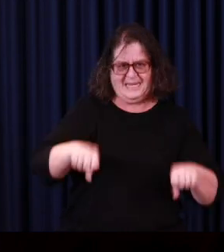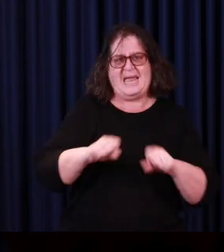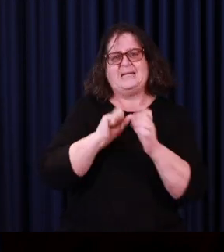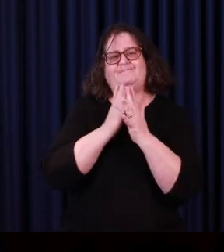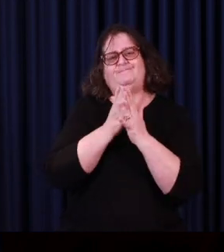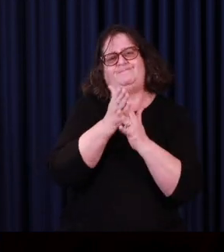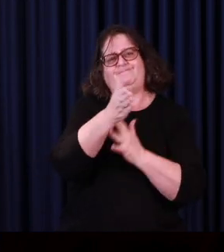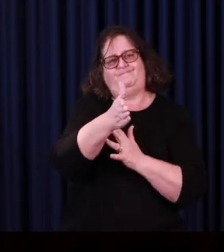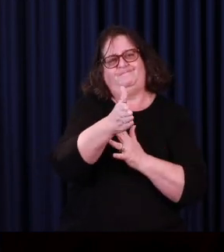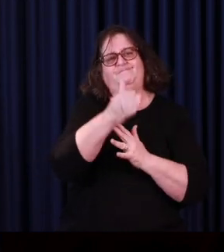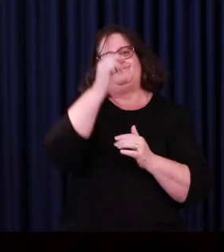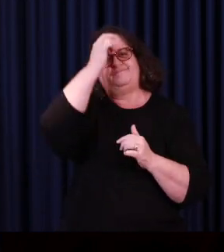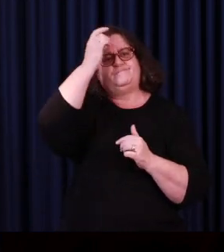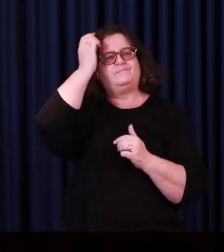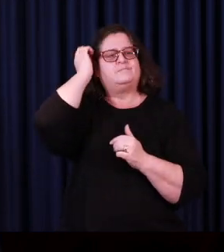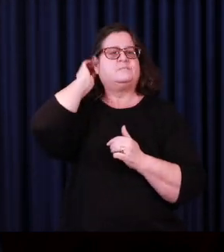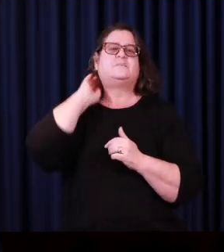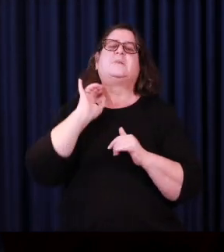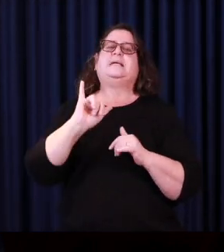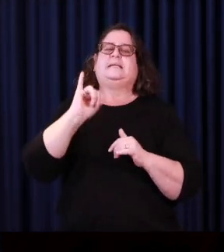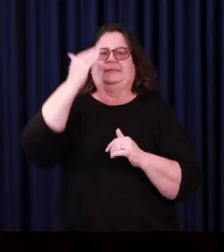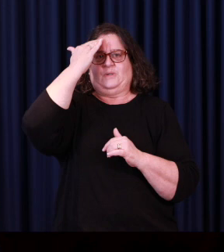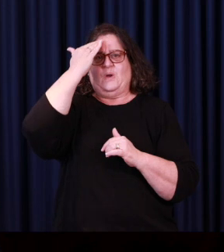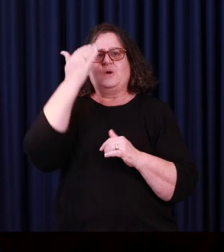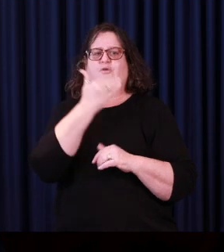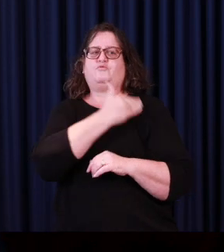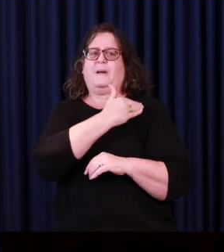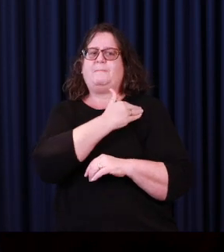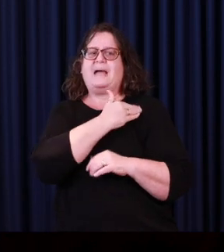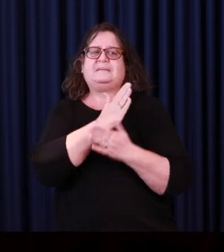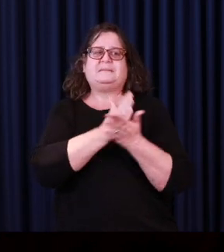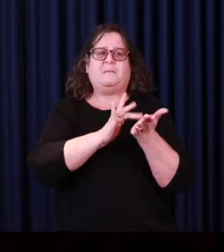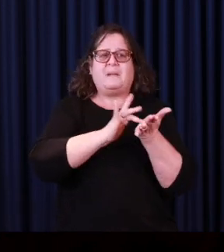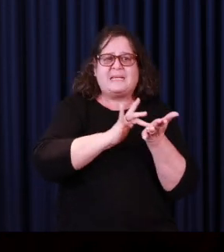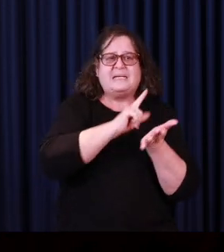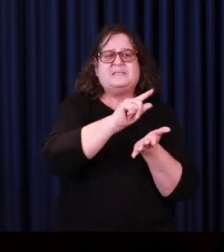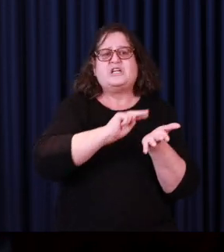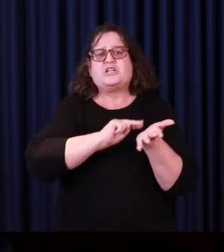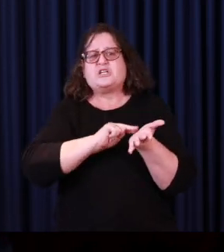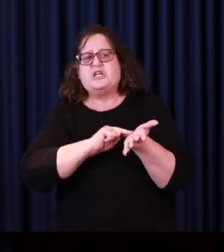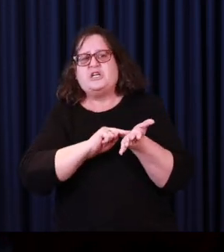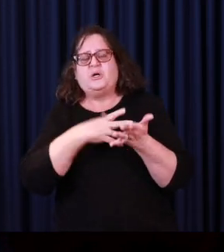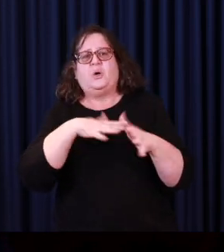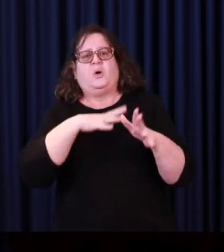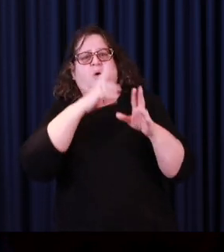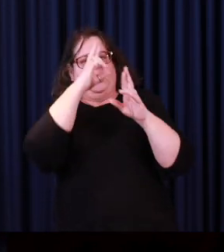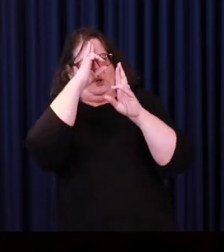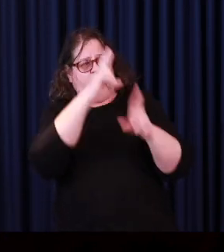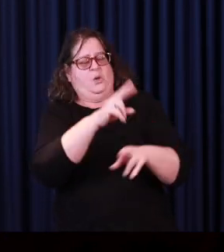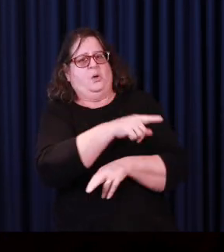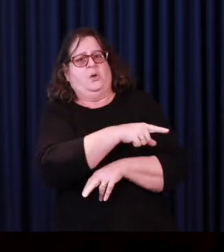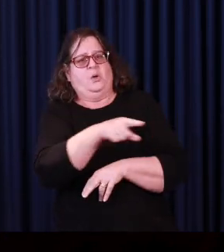as if any were needed, of why medicine and nursing are so respected among life's